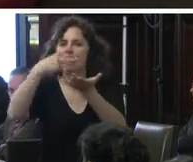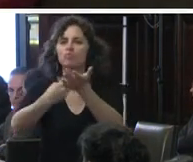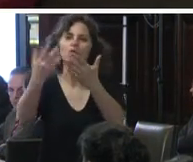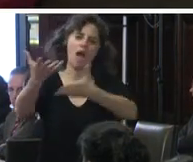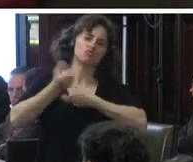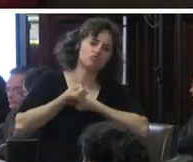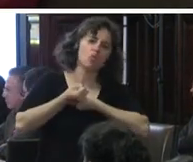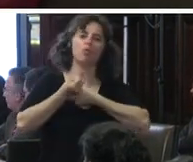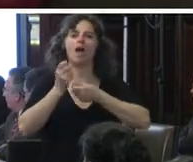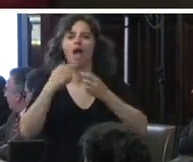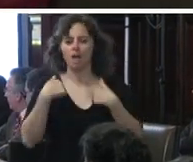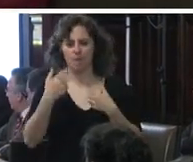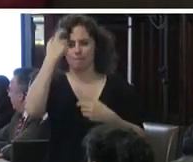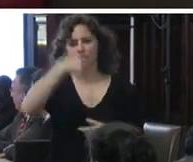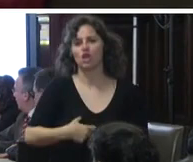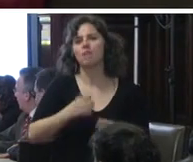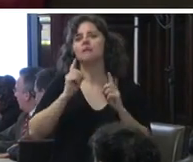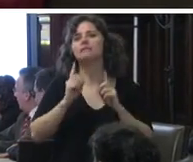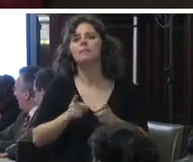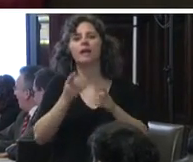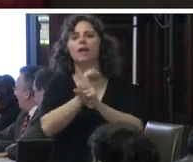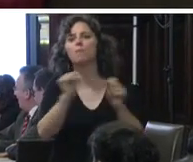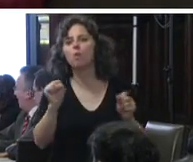you, but me, in understanding